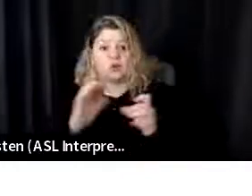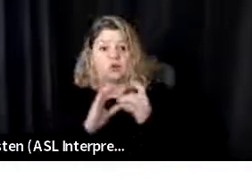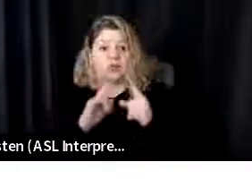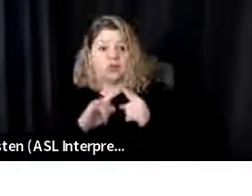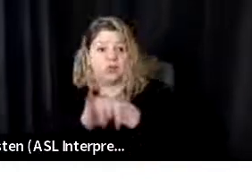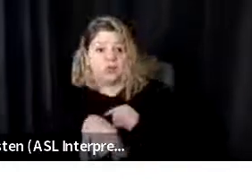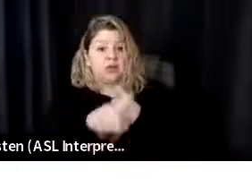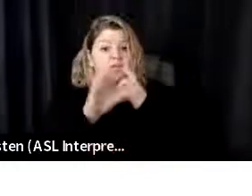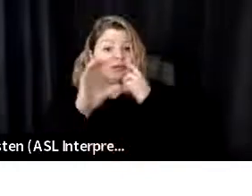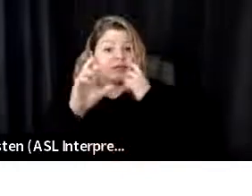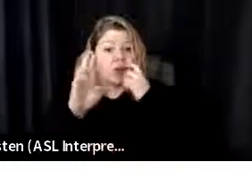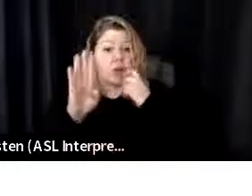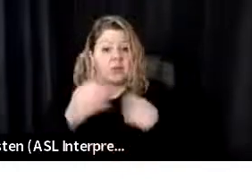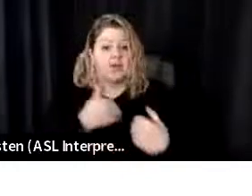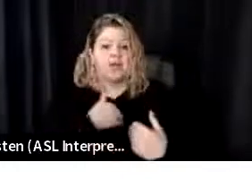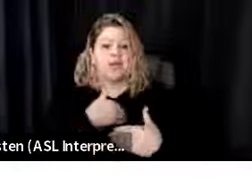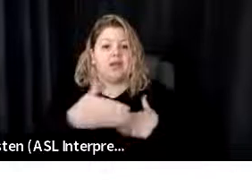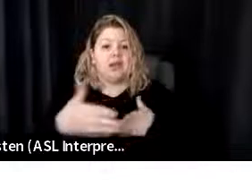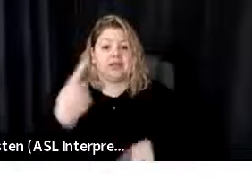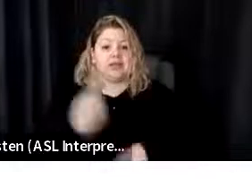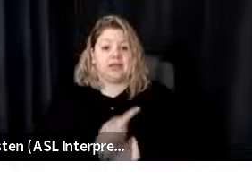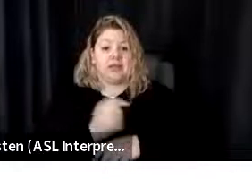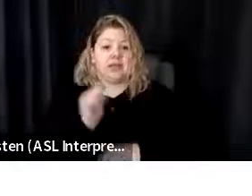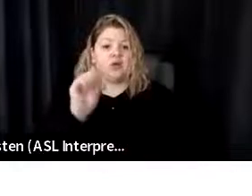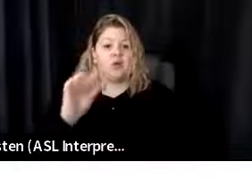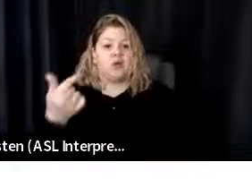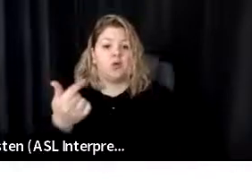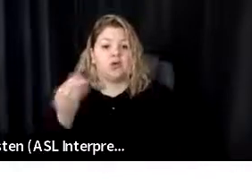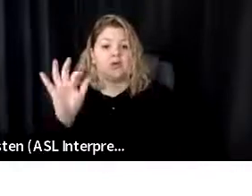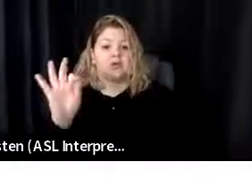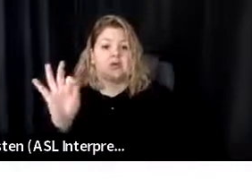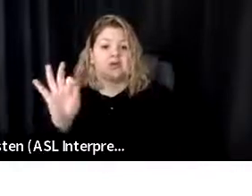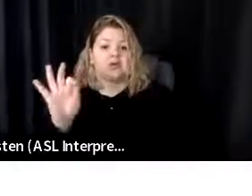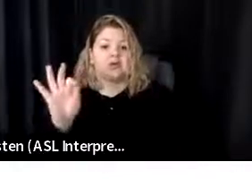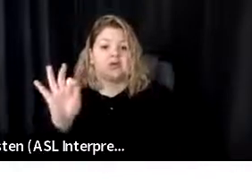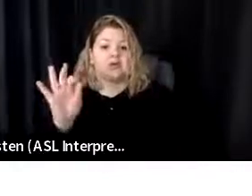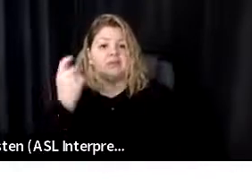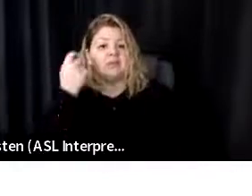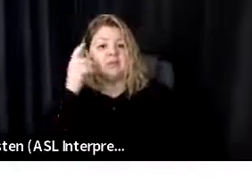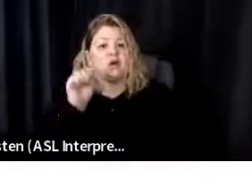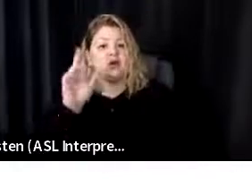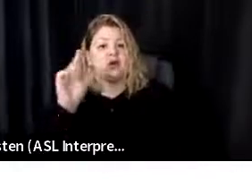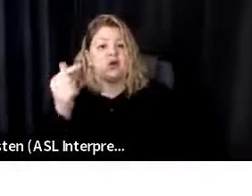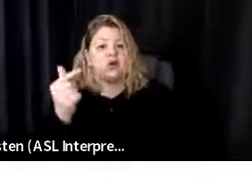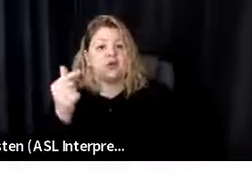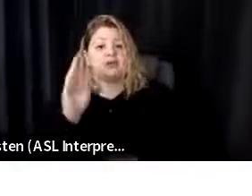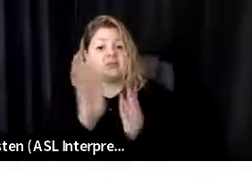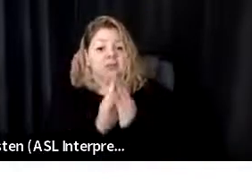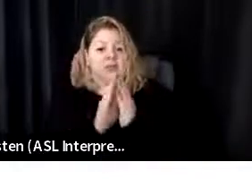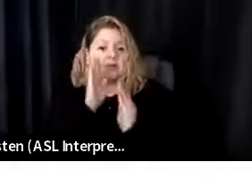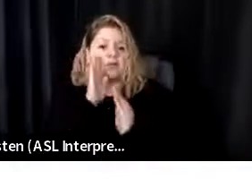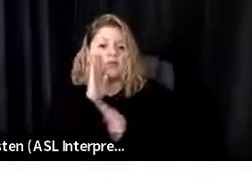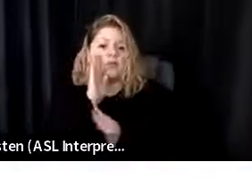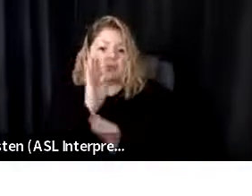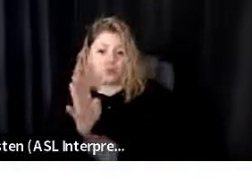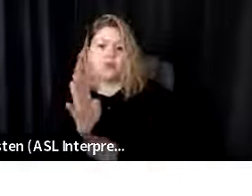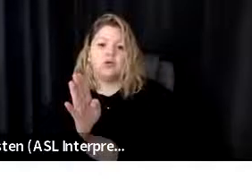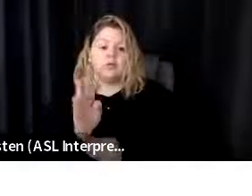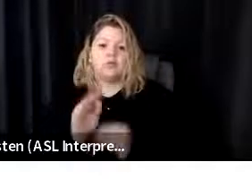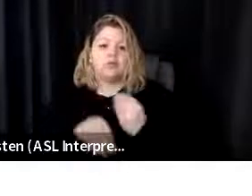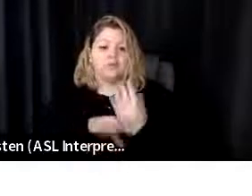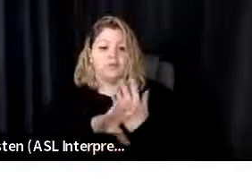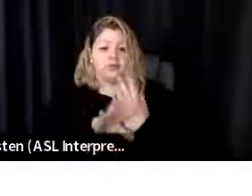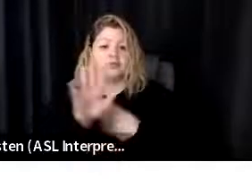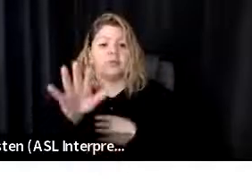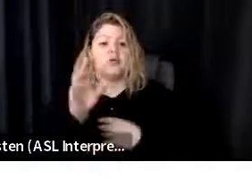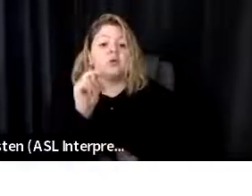CRB. Right now, at the moment, it's envisioned that our August meeting will also be virtual, and starting in the fall, we will